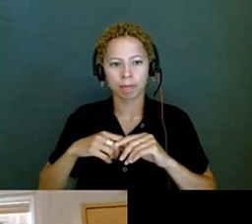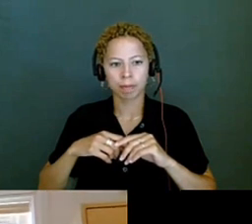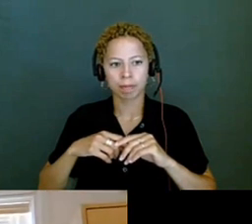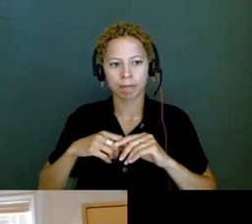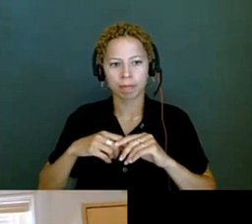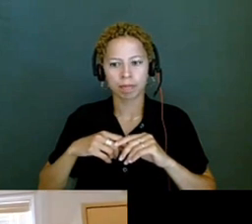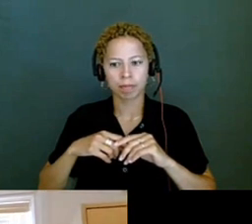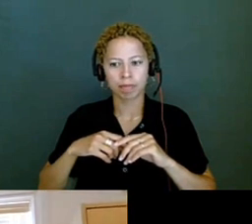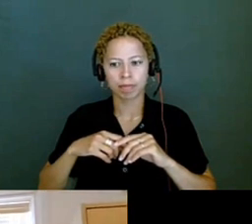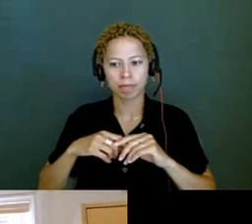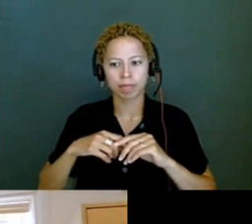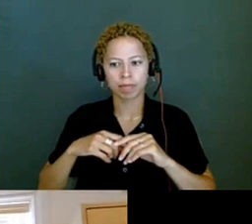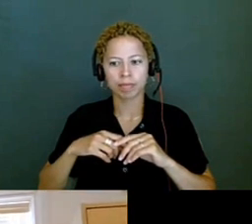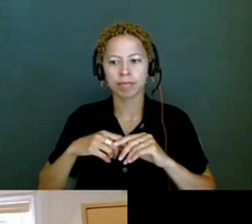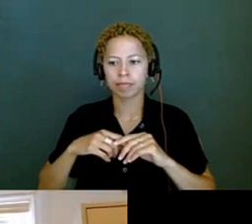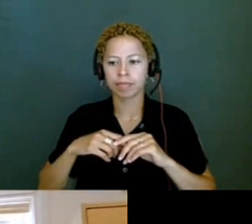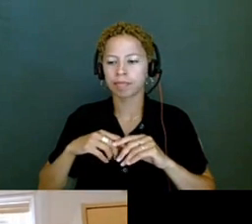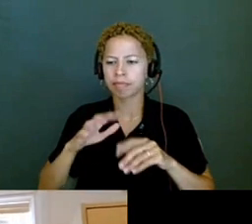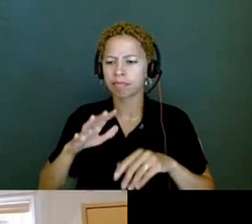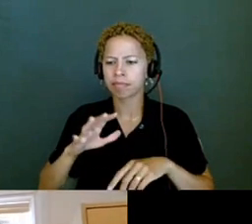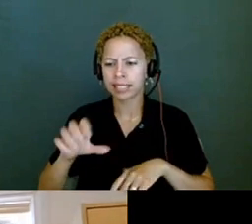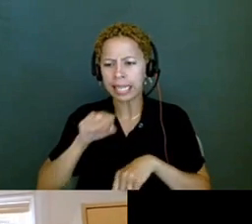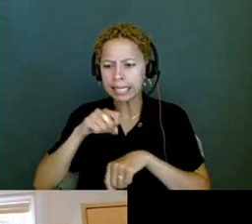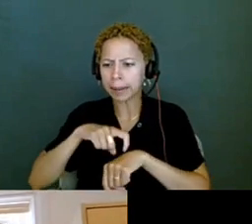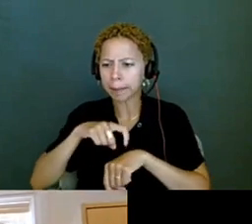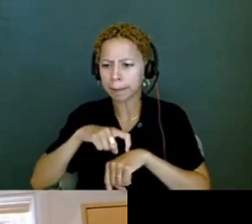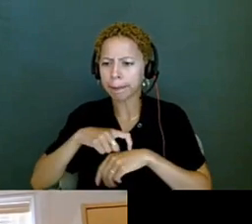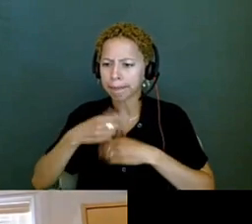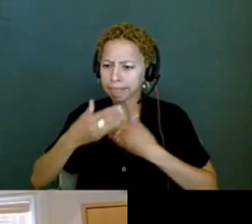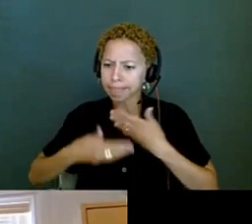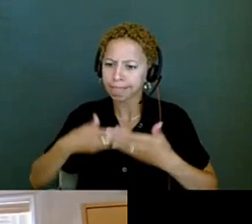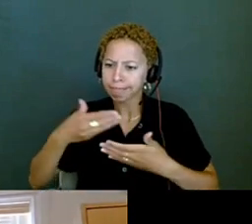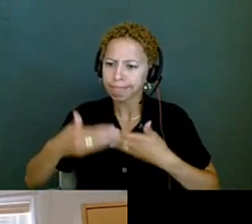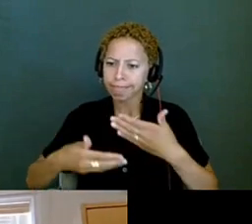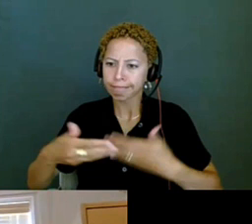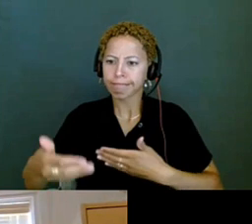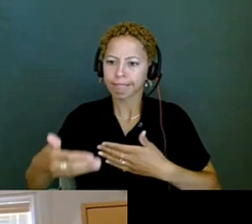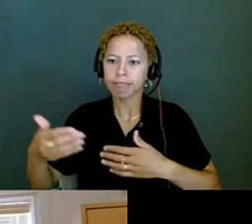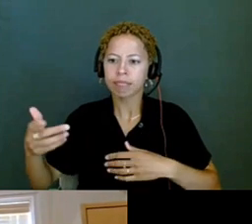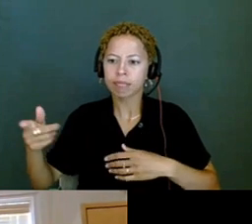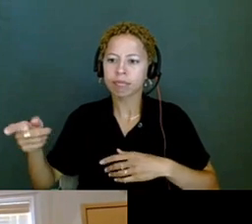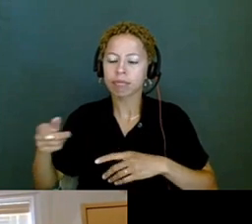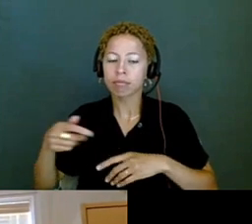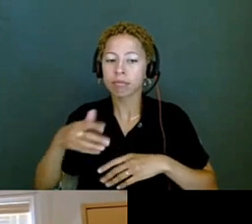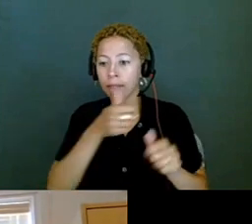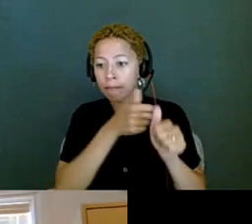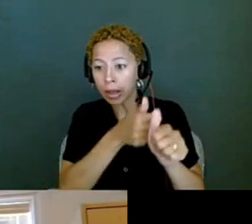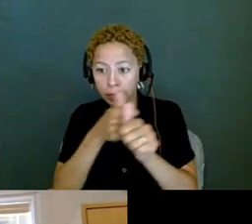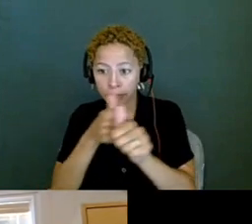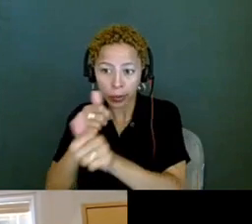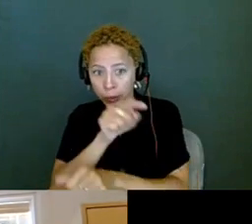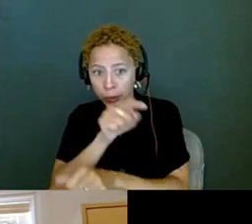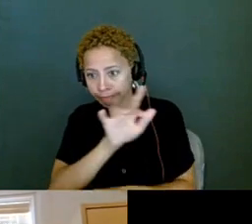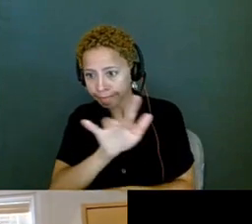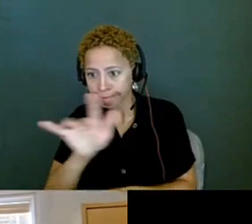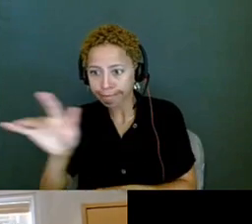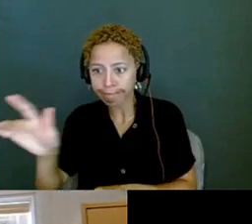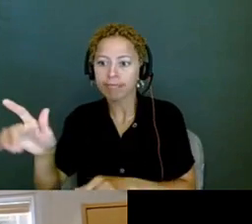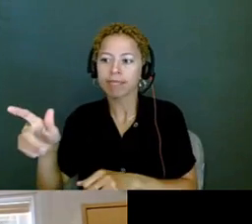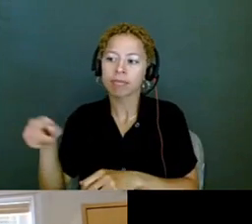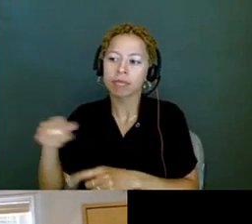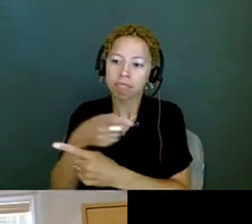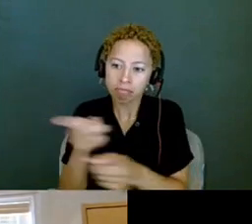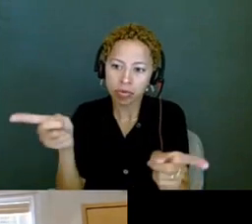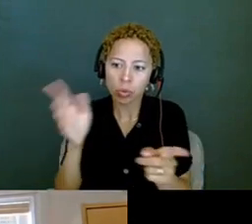Take time to grow your online community. So follow and be followed. And again, I'd take at least an hour a week